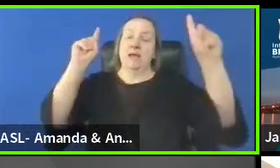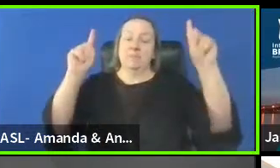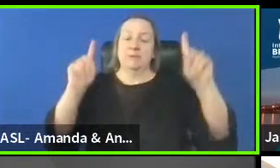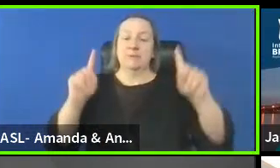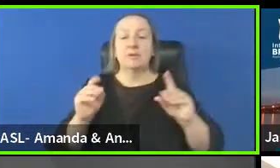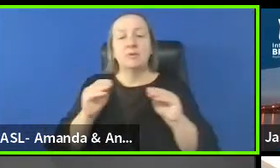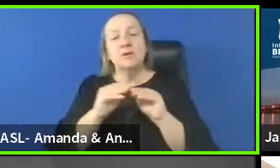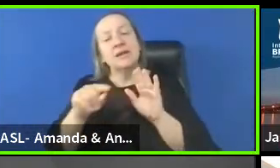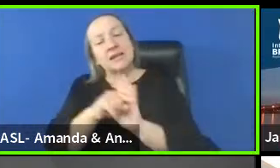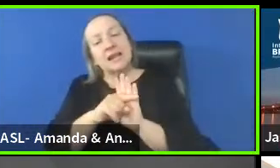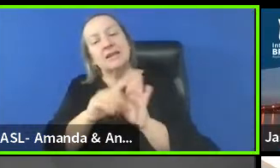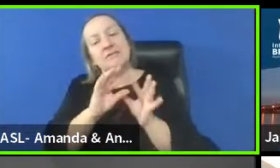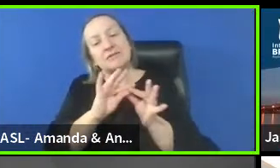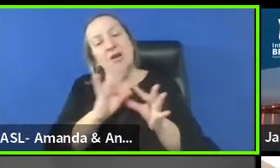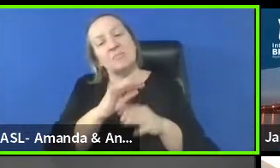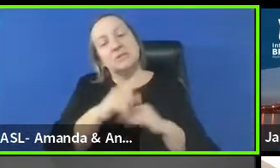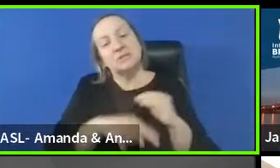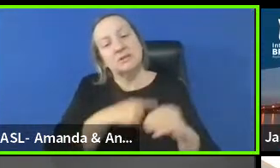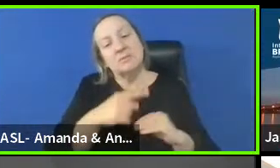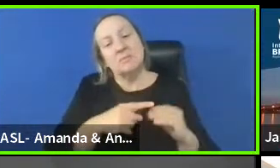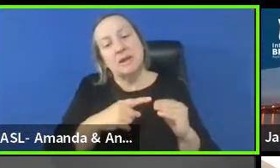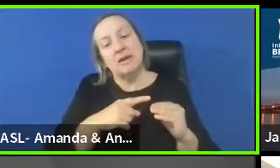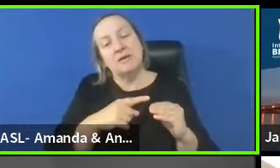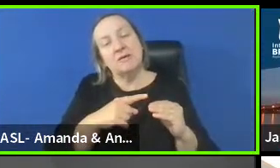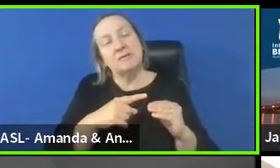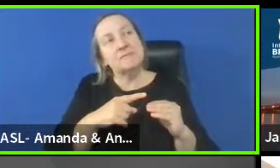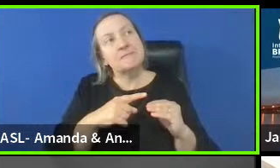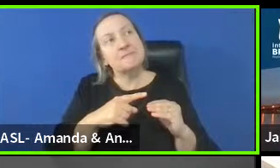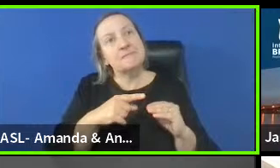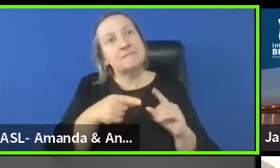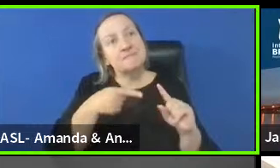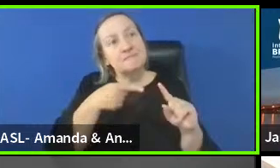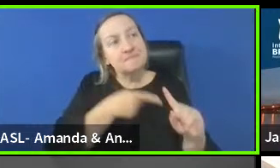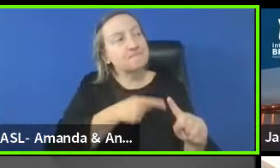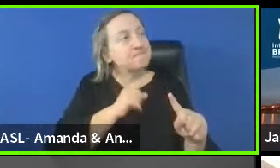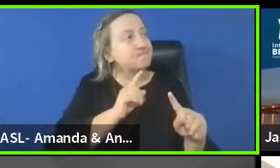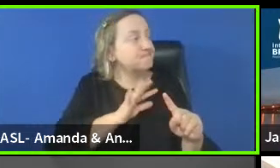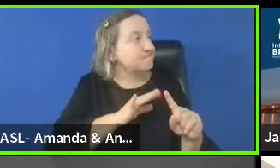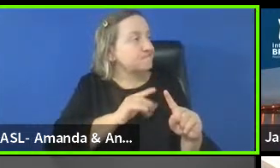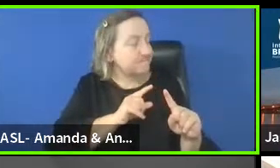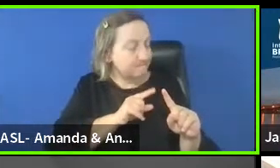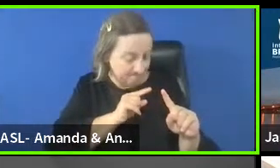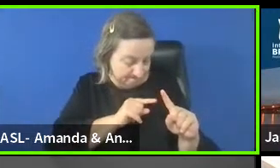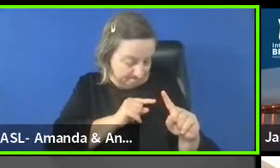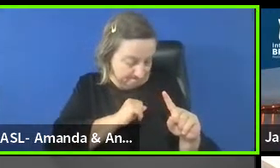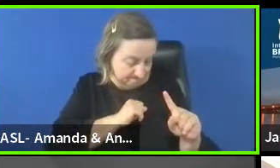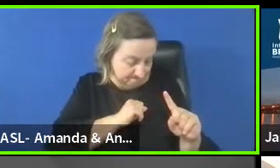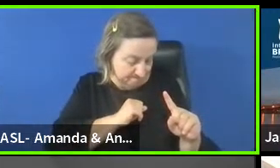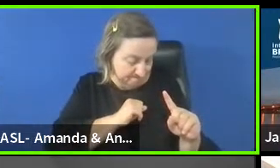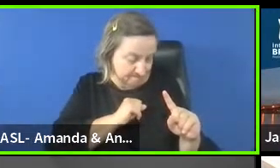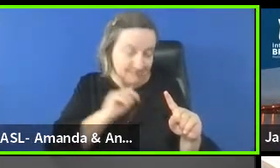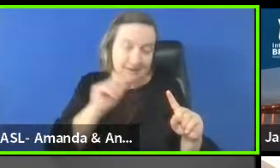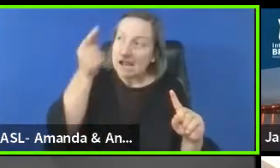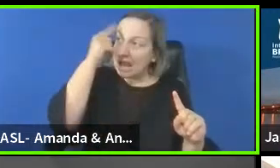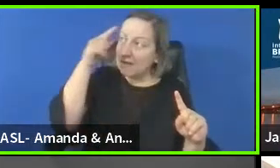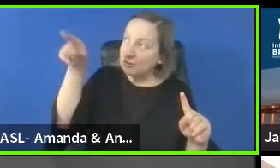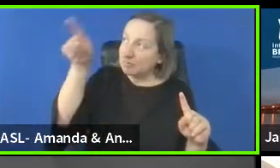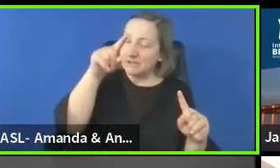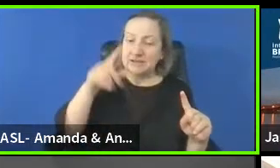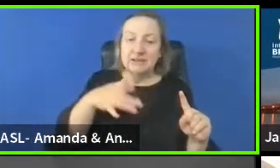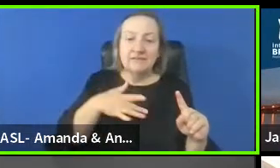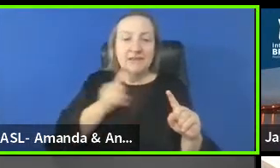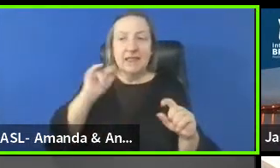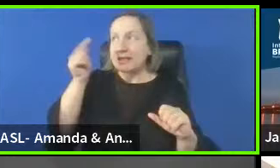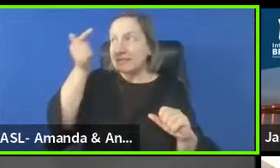more negative comments in regards to specifically government and feeling like the government